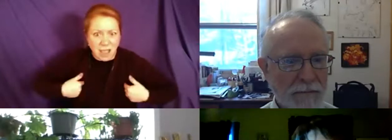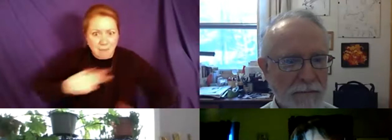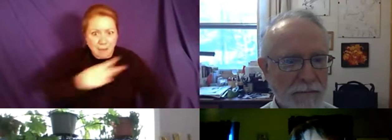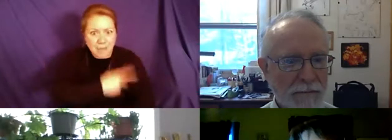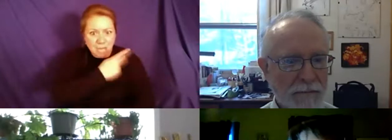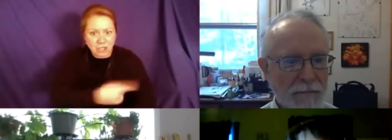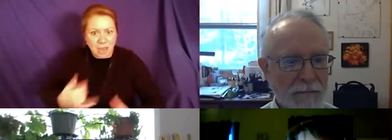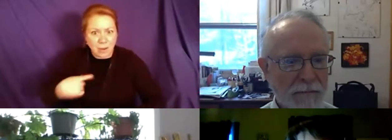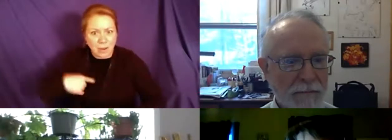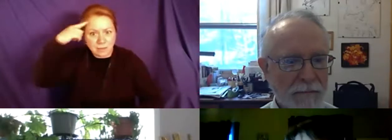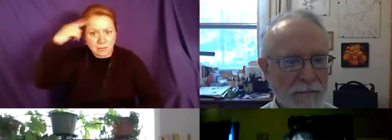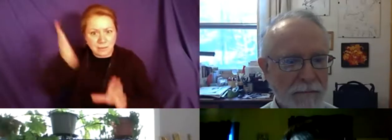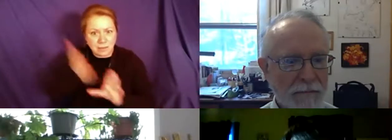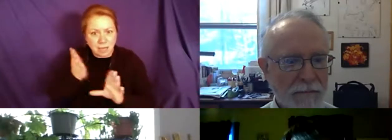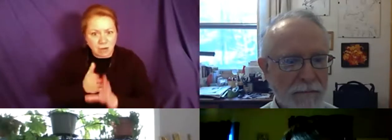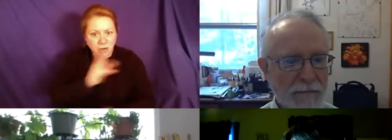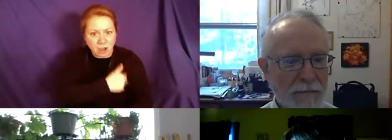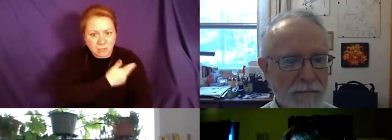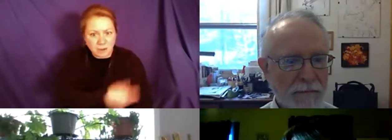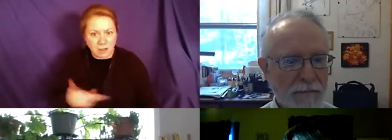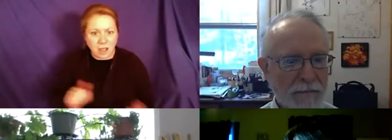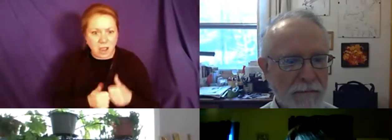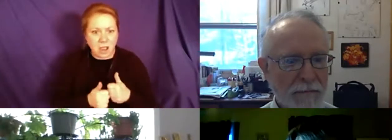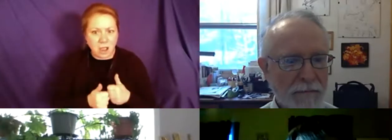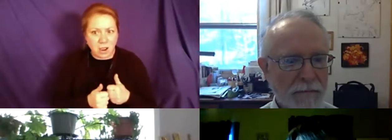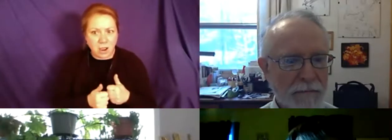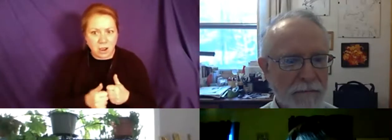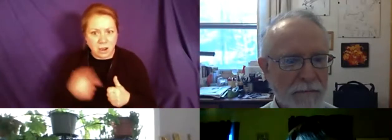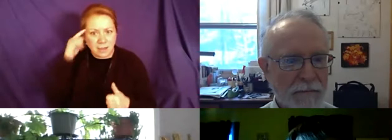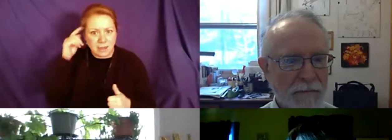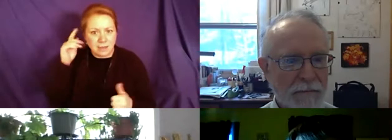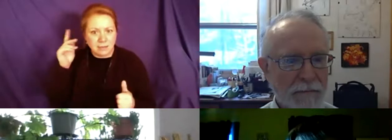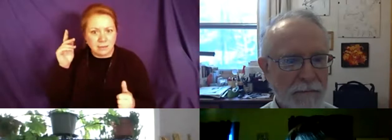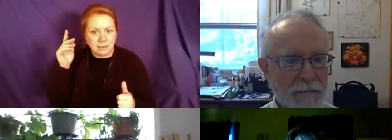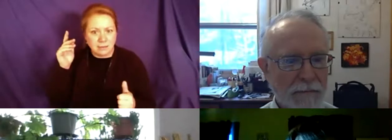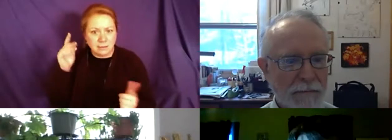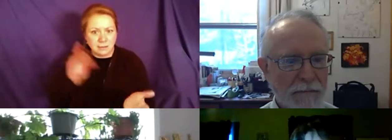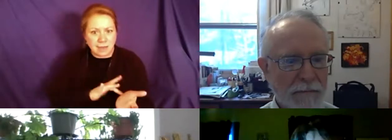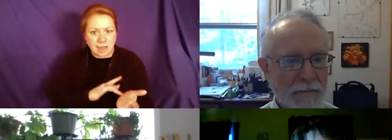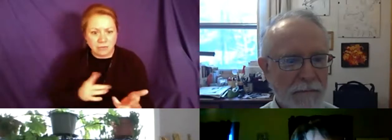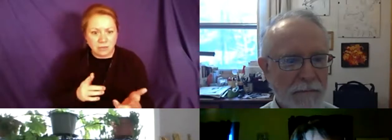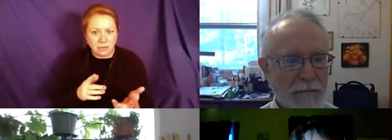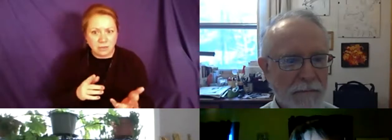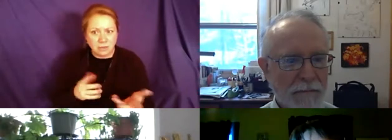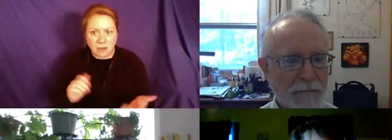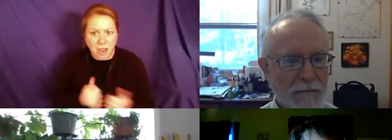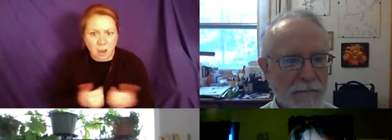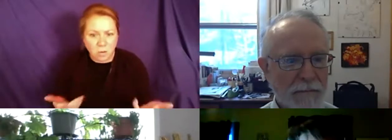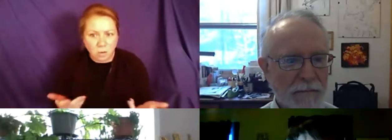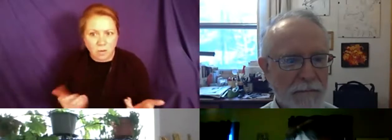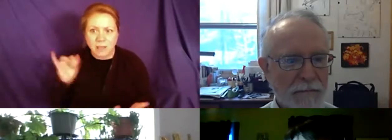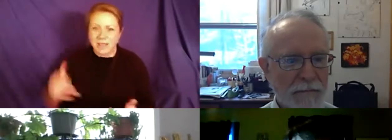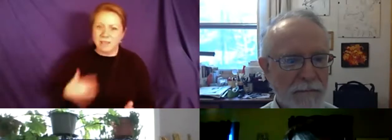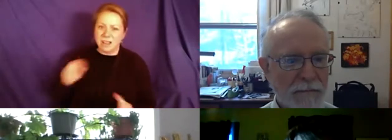in a psychiatric hospital, psychiatric wing, and the sense of